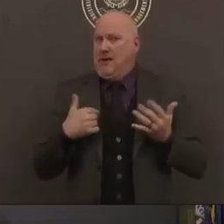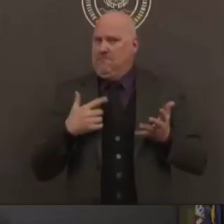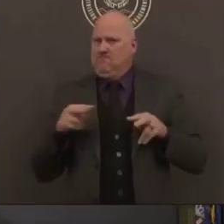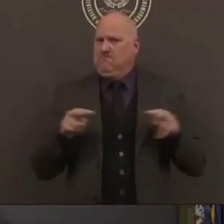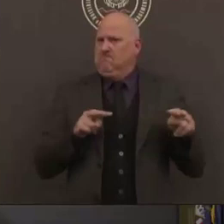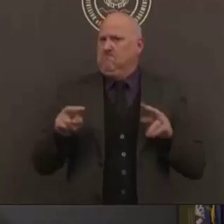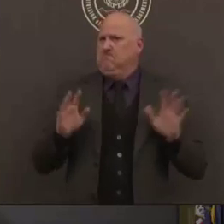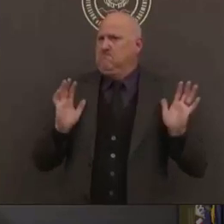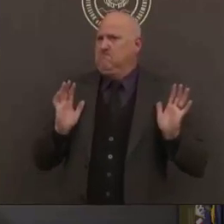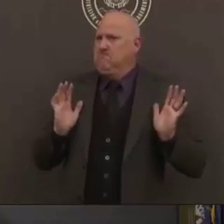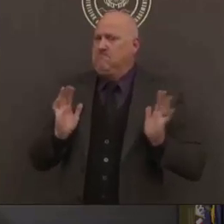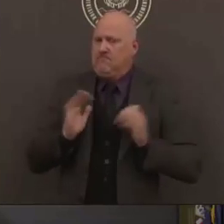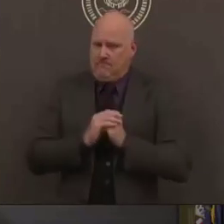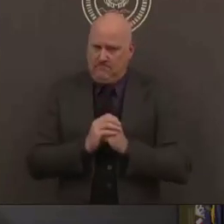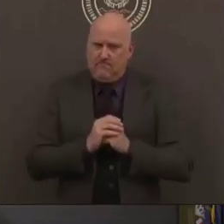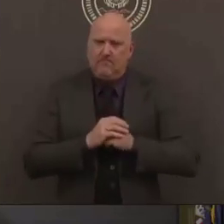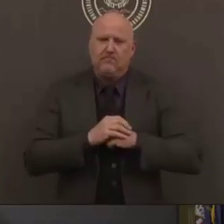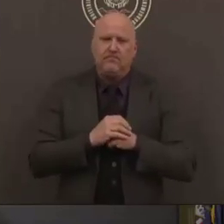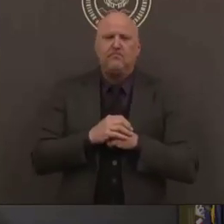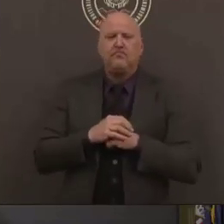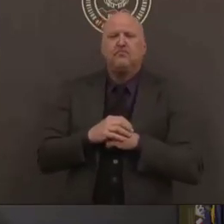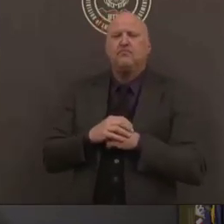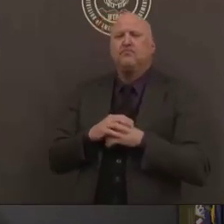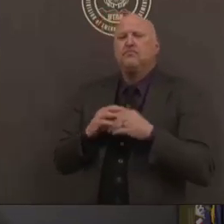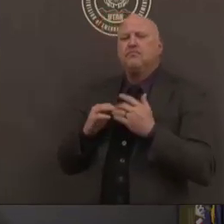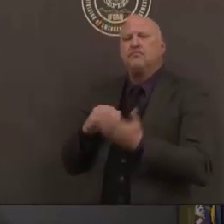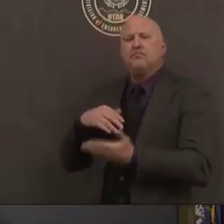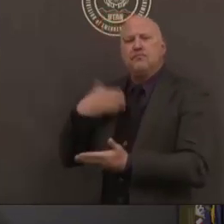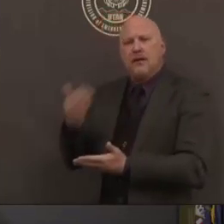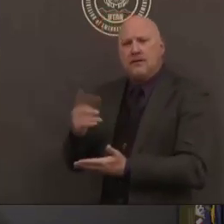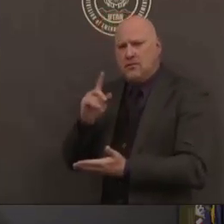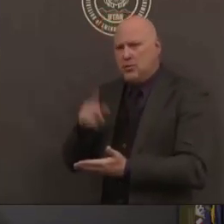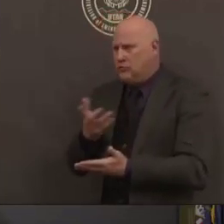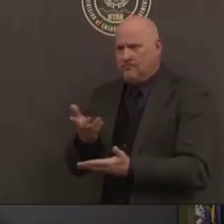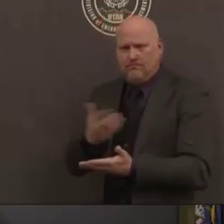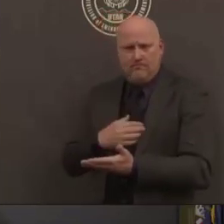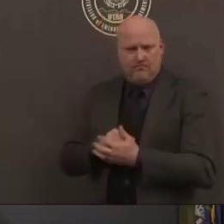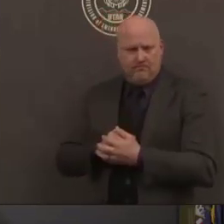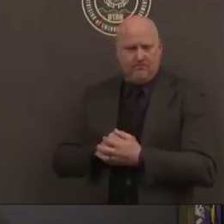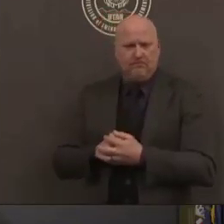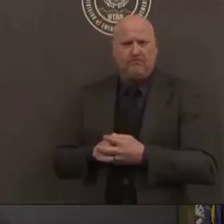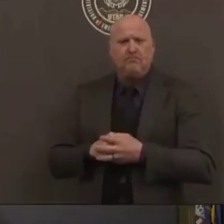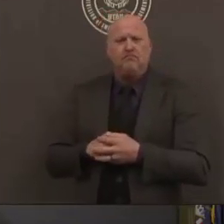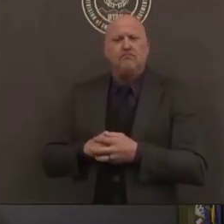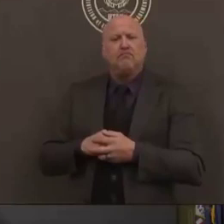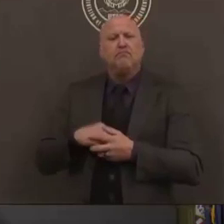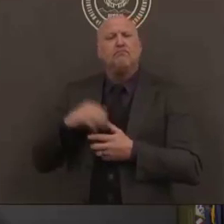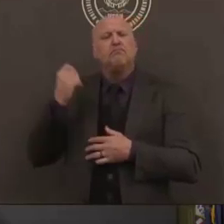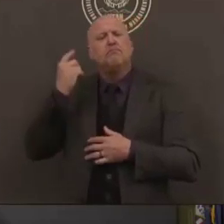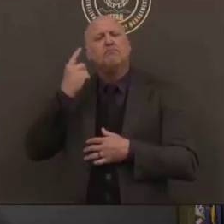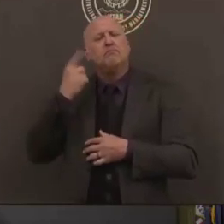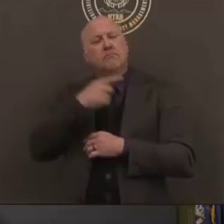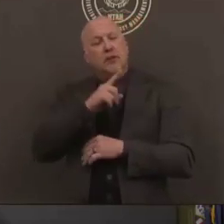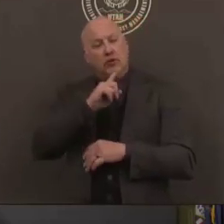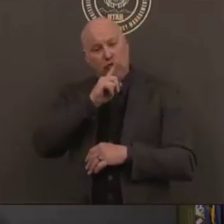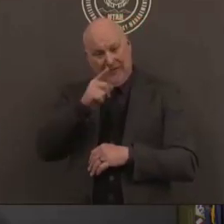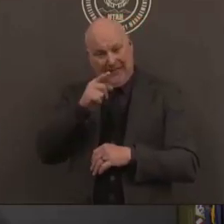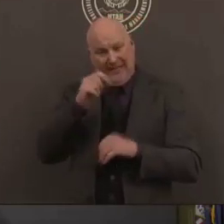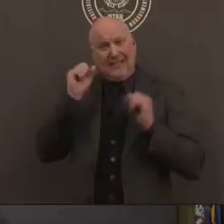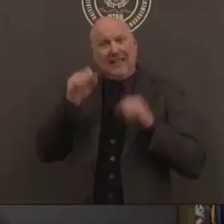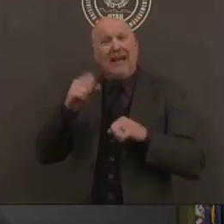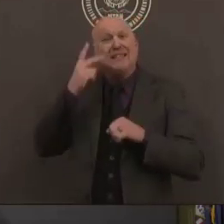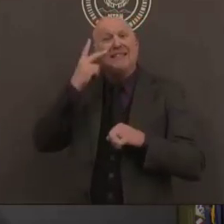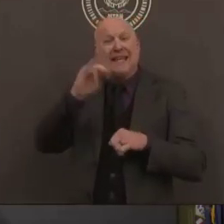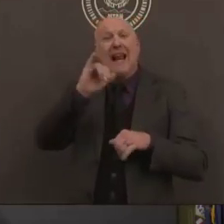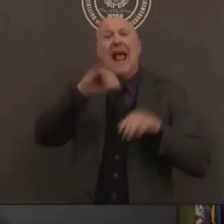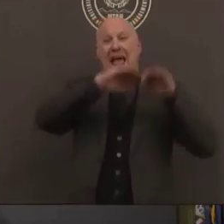Dr. Dunn, this is Michael Orton with the Capitol News Service. Given the real possibility of a rebound or a second wave